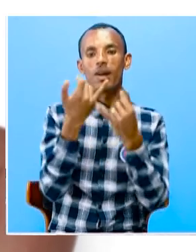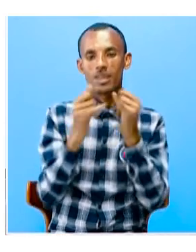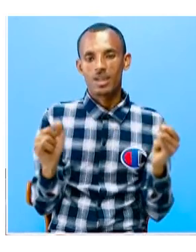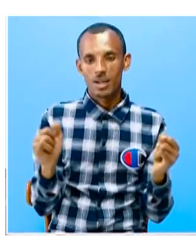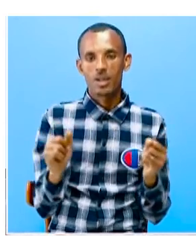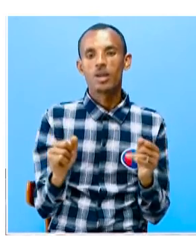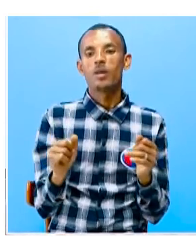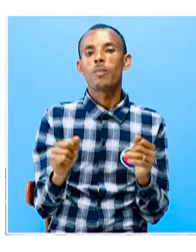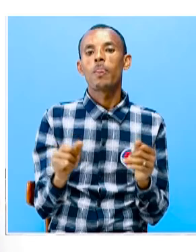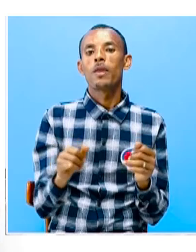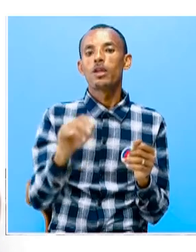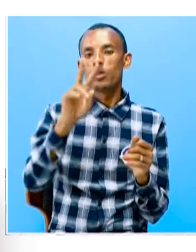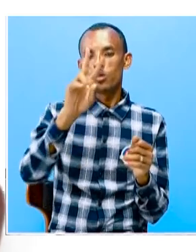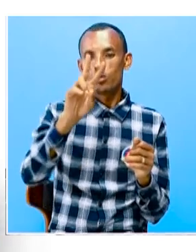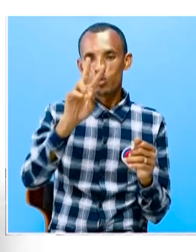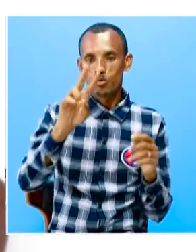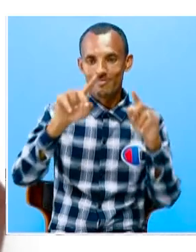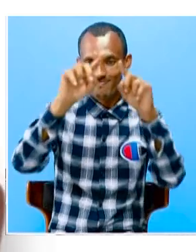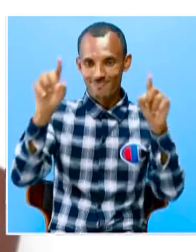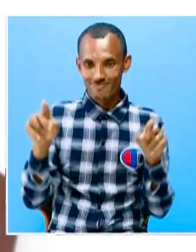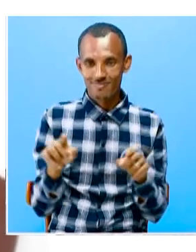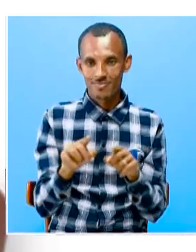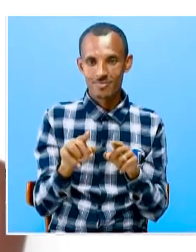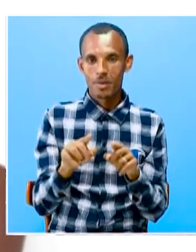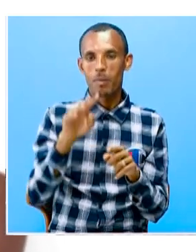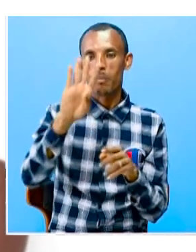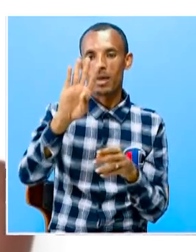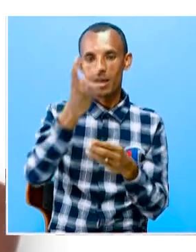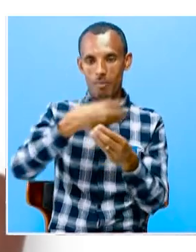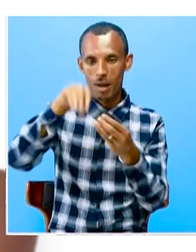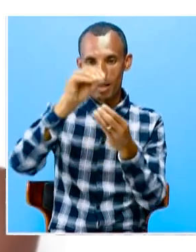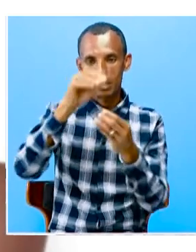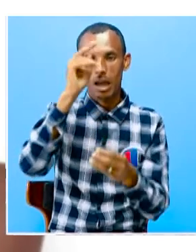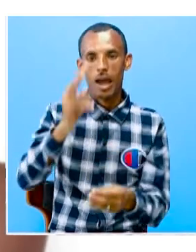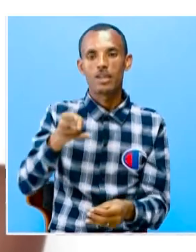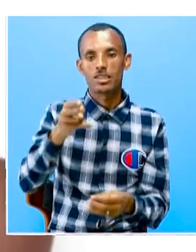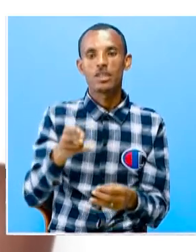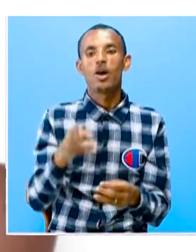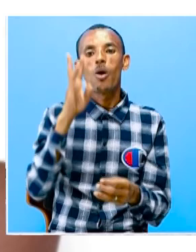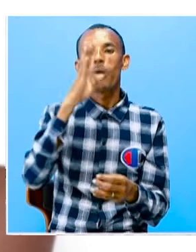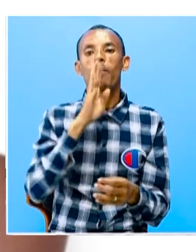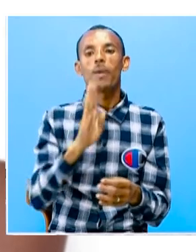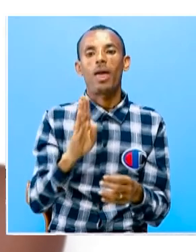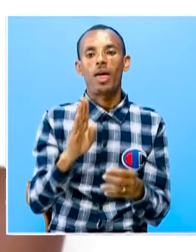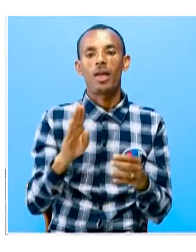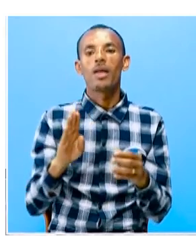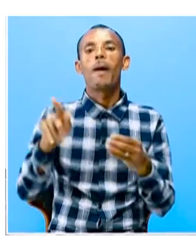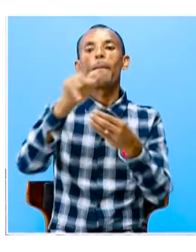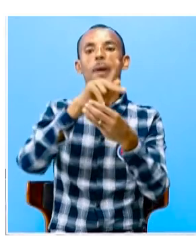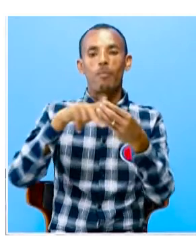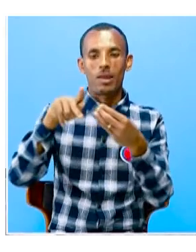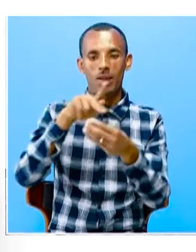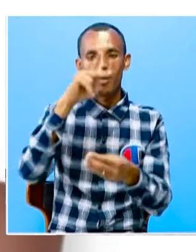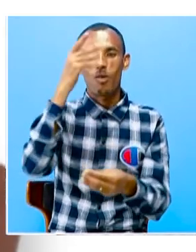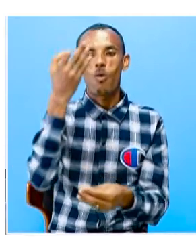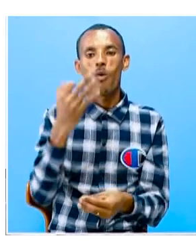as a common, simply it becomes 2 into B plus H will be the perimeter